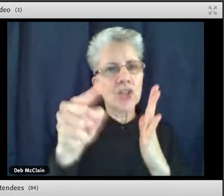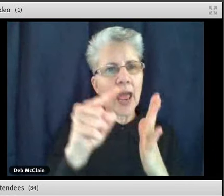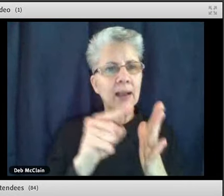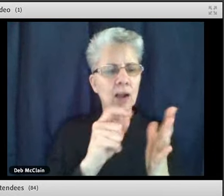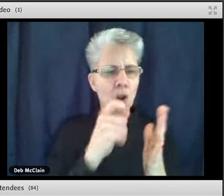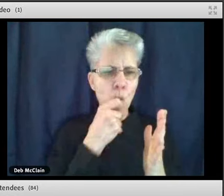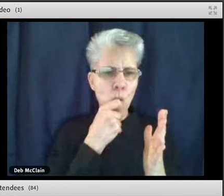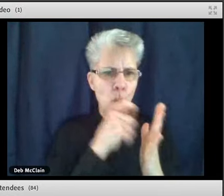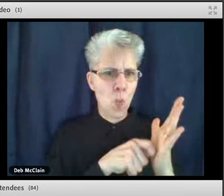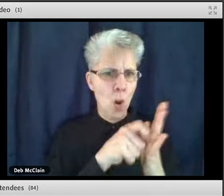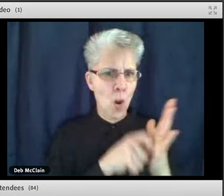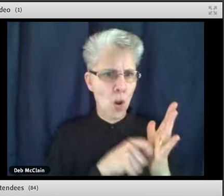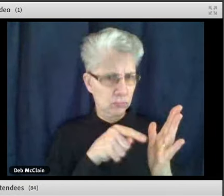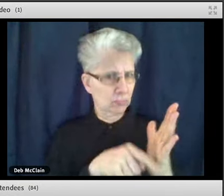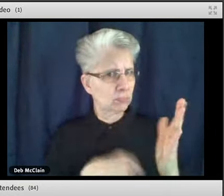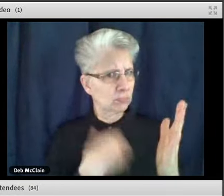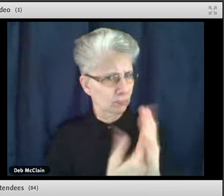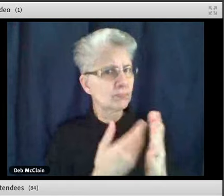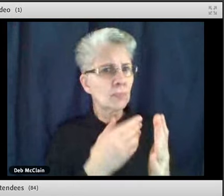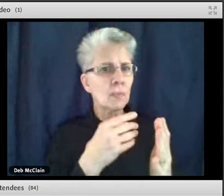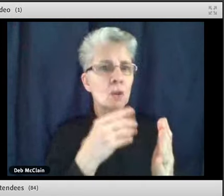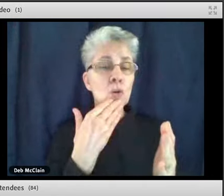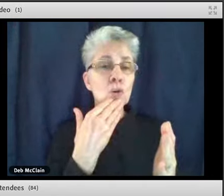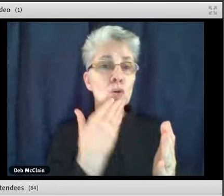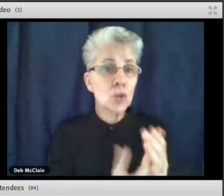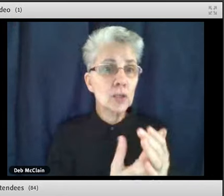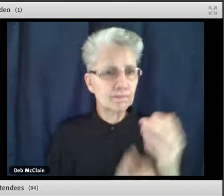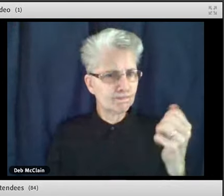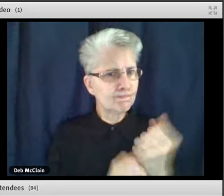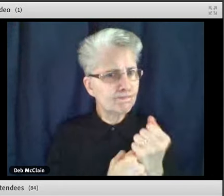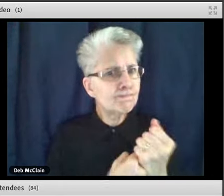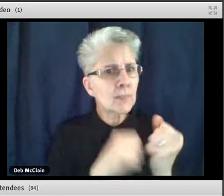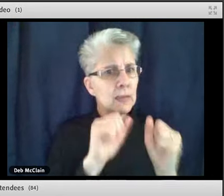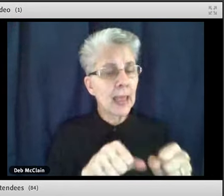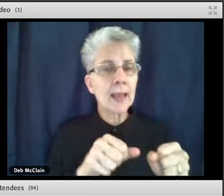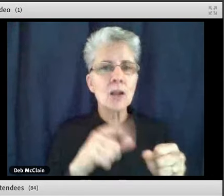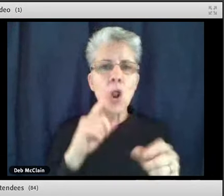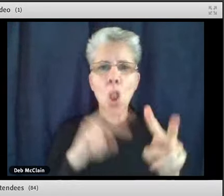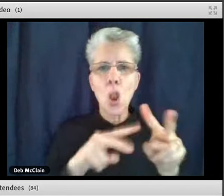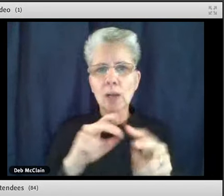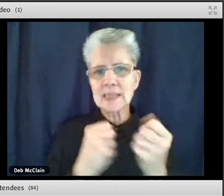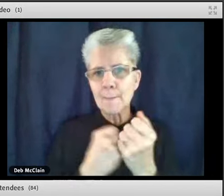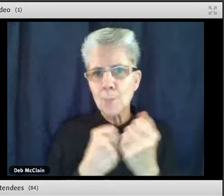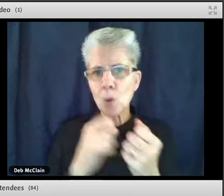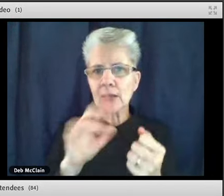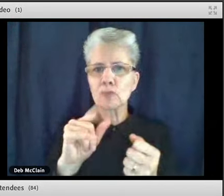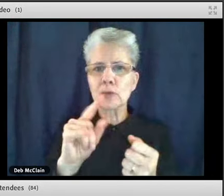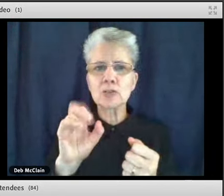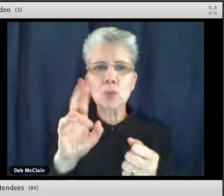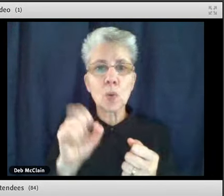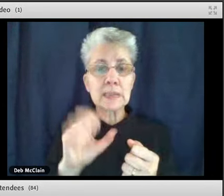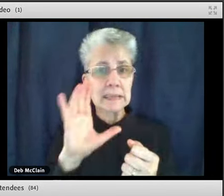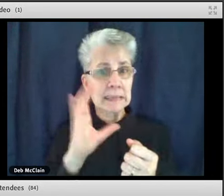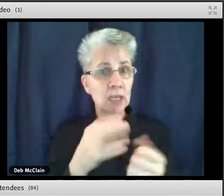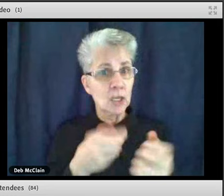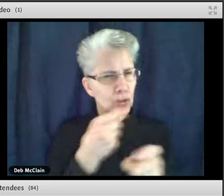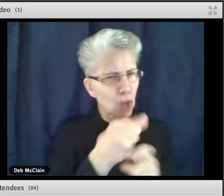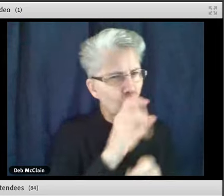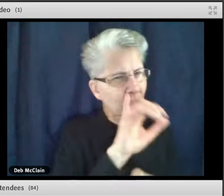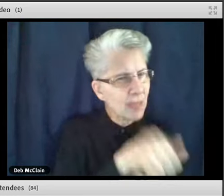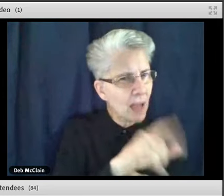different, verifying sources and emergencies. You know, get the facts, learn the basics of the disease, be wary of